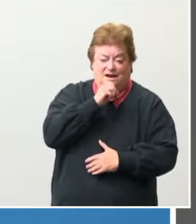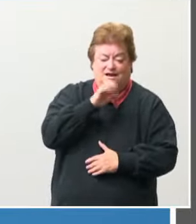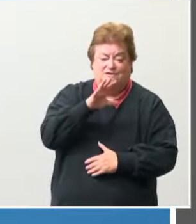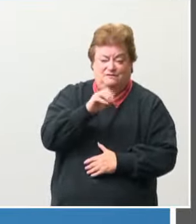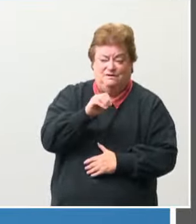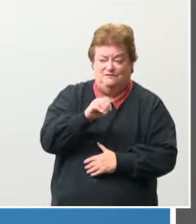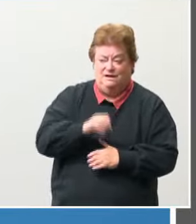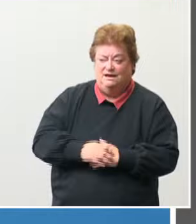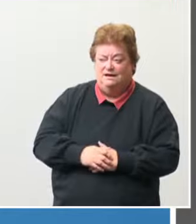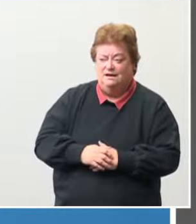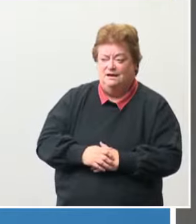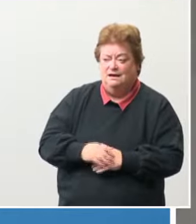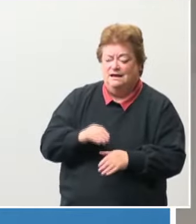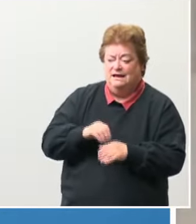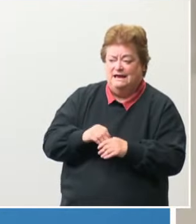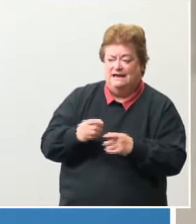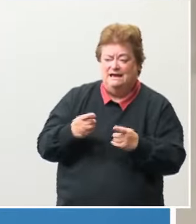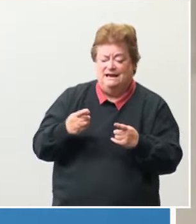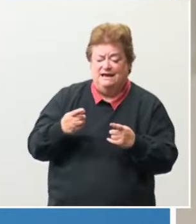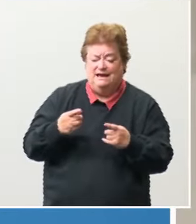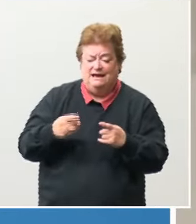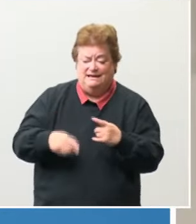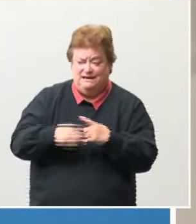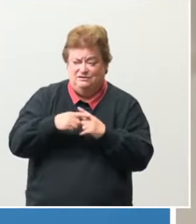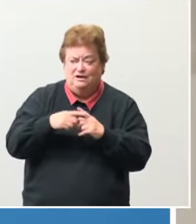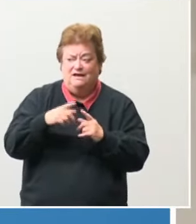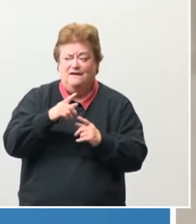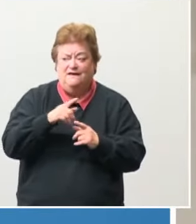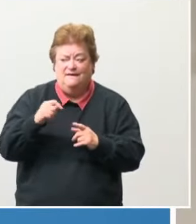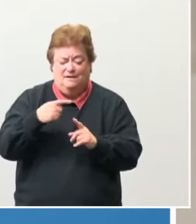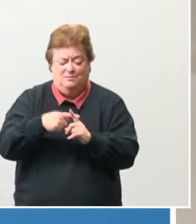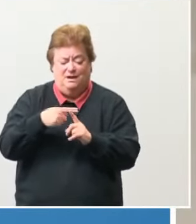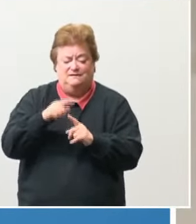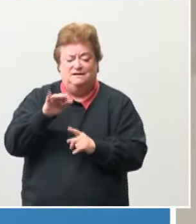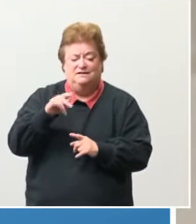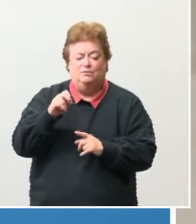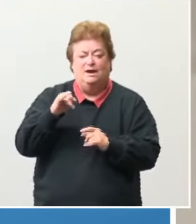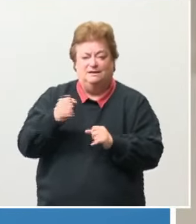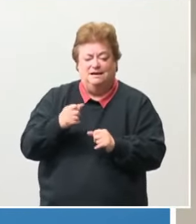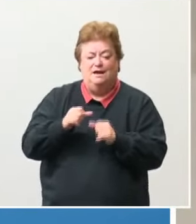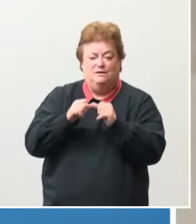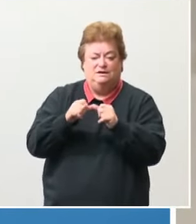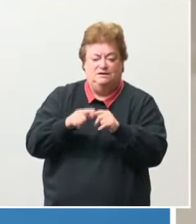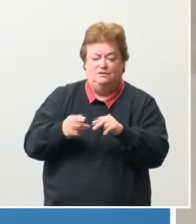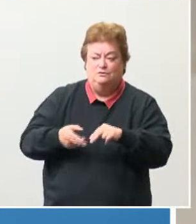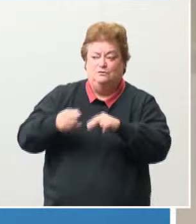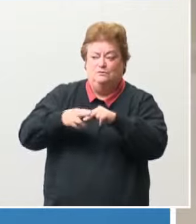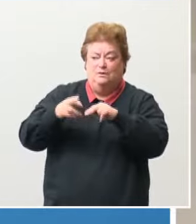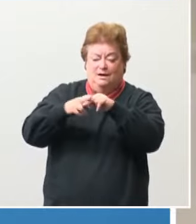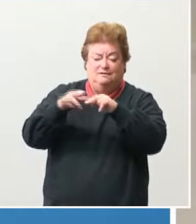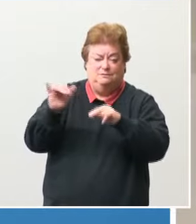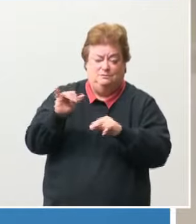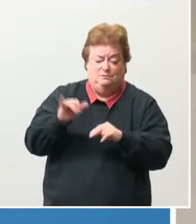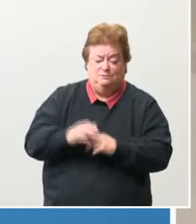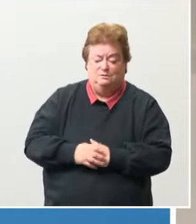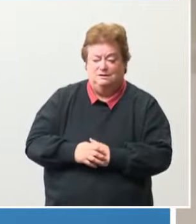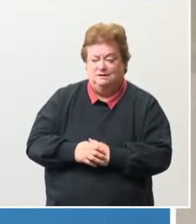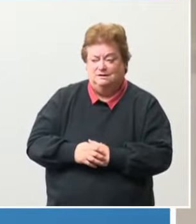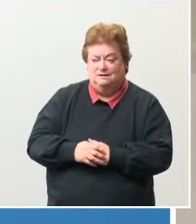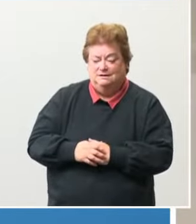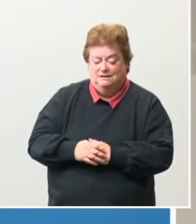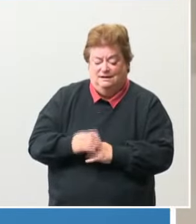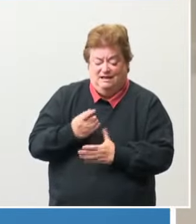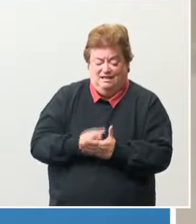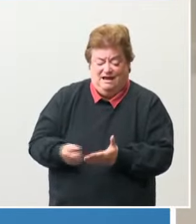old. In addition to the increase in new cases, the positivity rate has continued to rise as well. At the end of